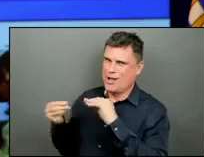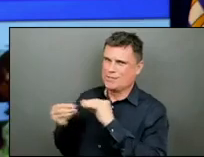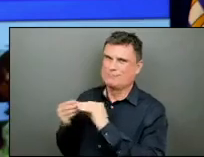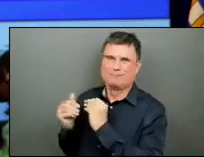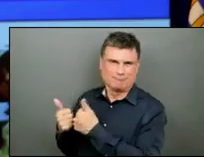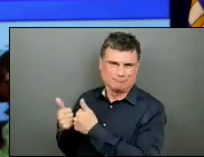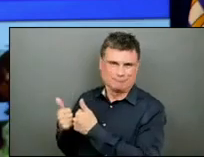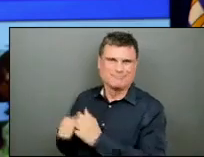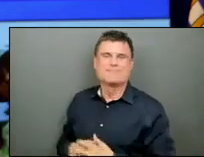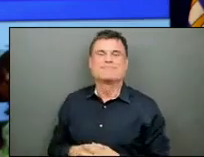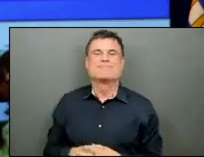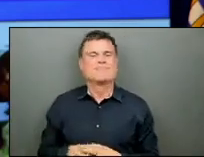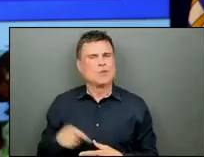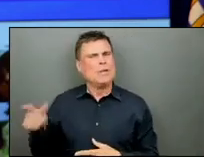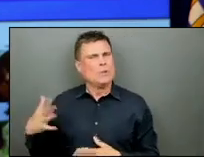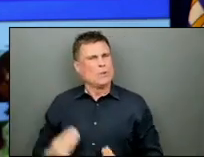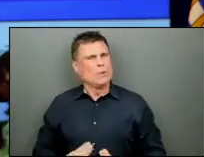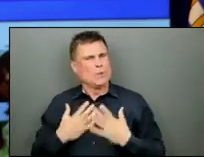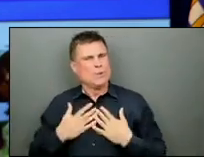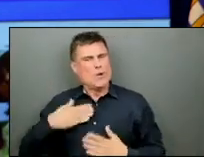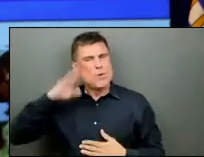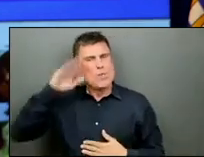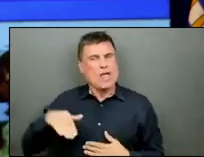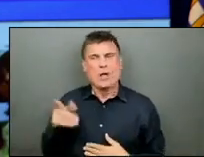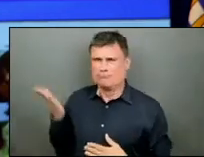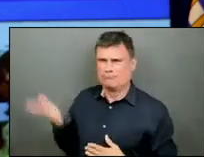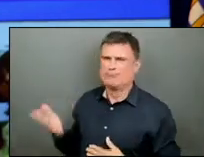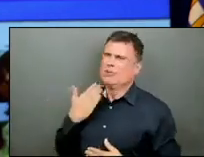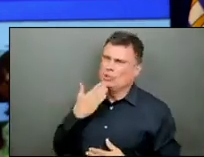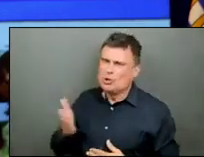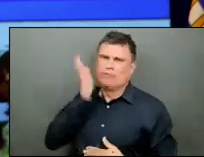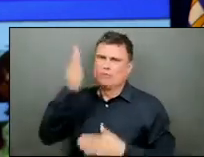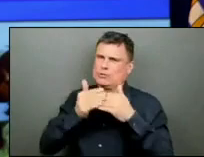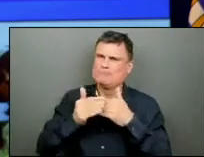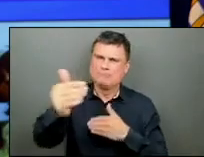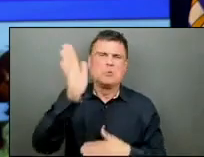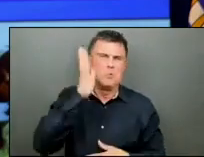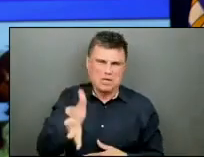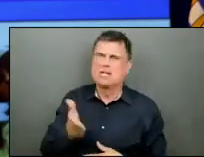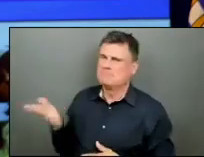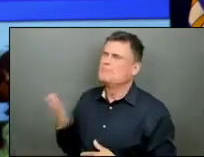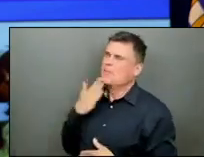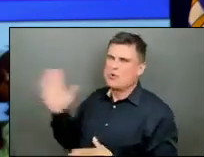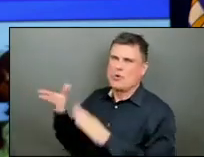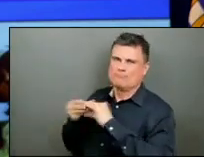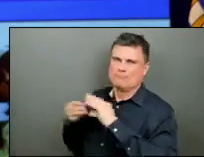it's very inspiring. So I know the future is bright for you. So thank you for your comments. Now I'd like to